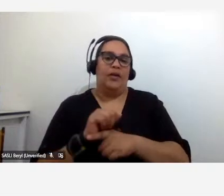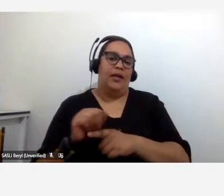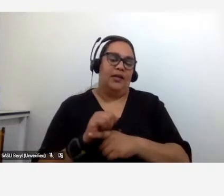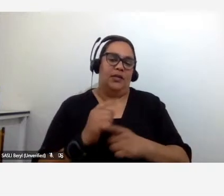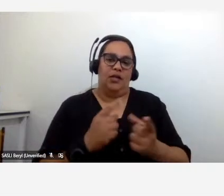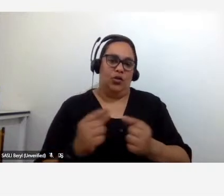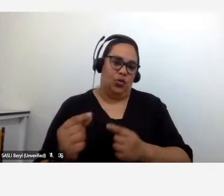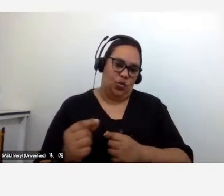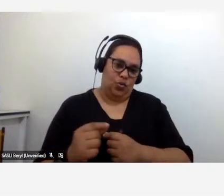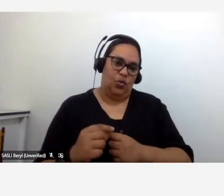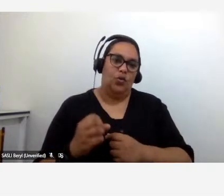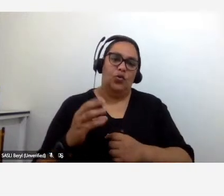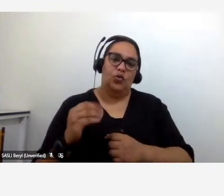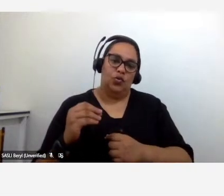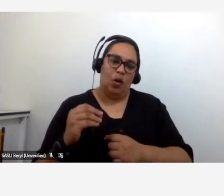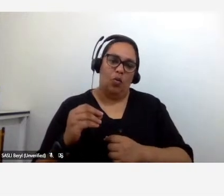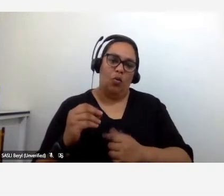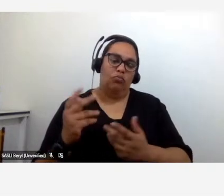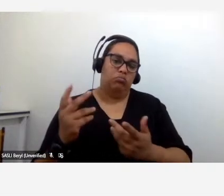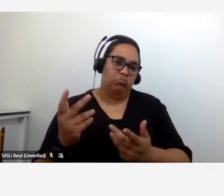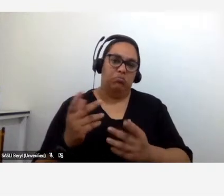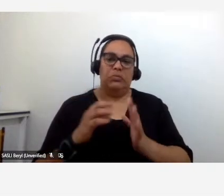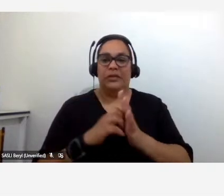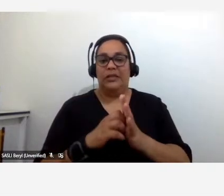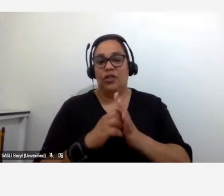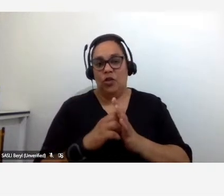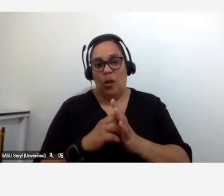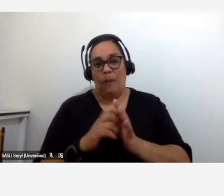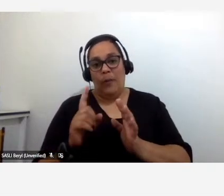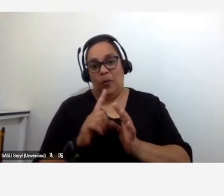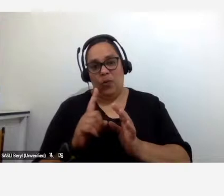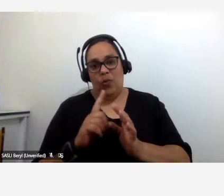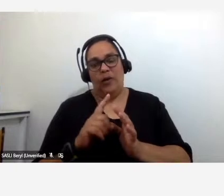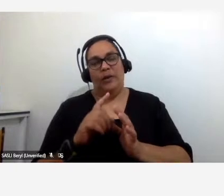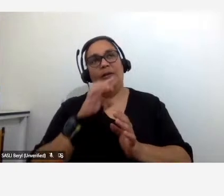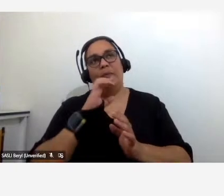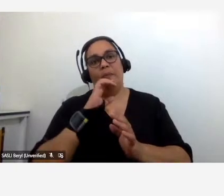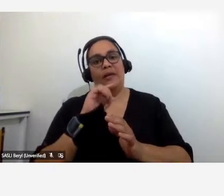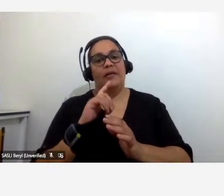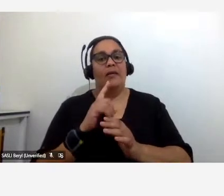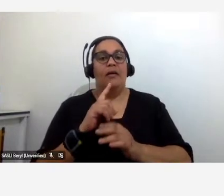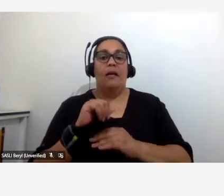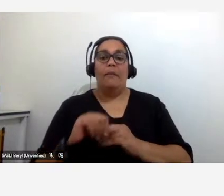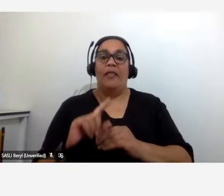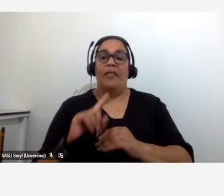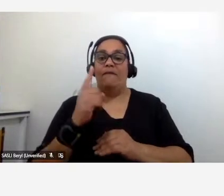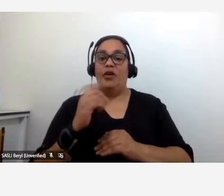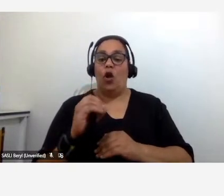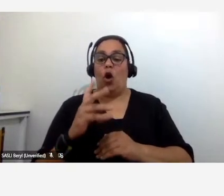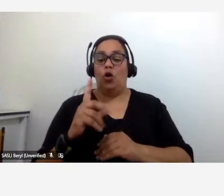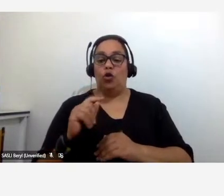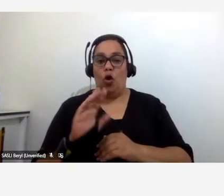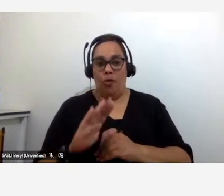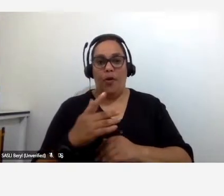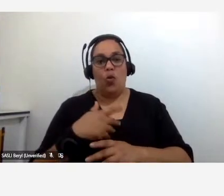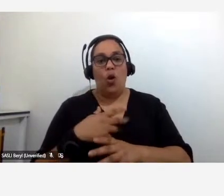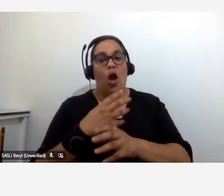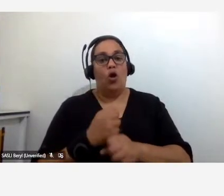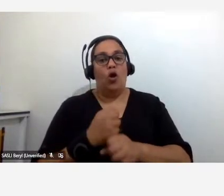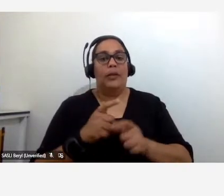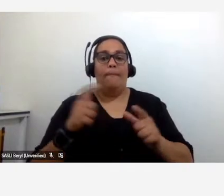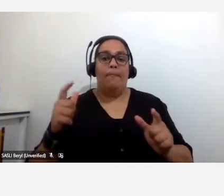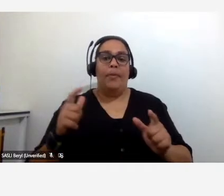exercise. So an example is that the first month in October, we hosted a big